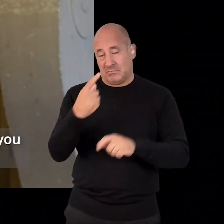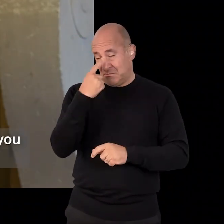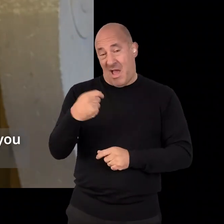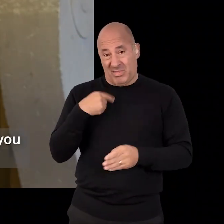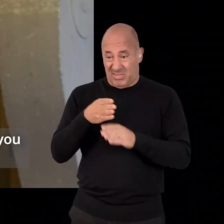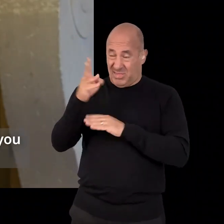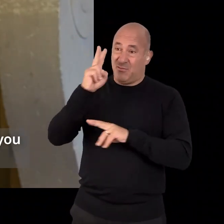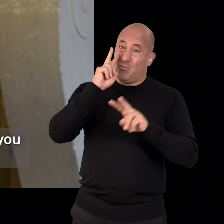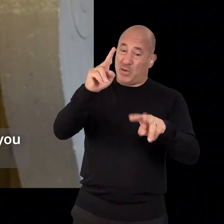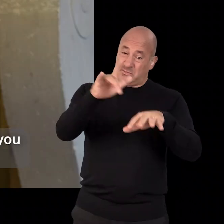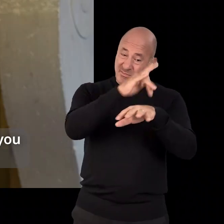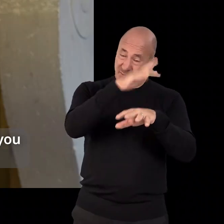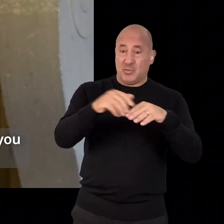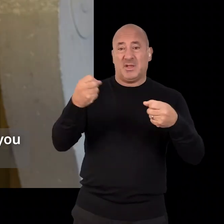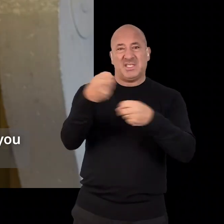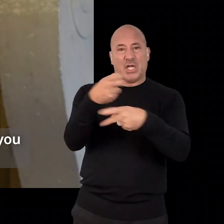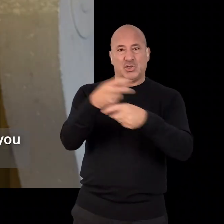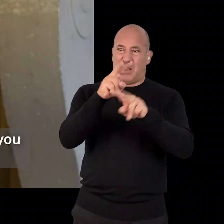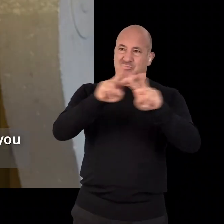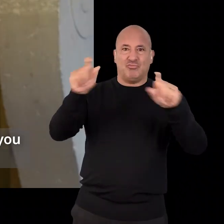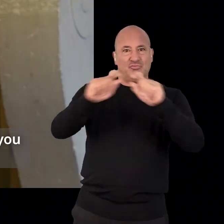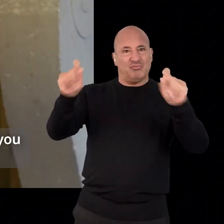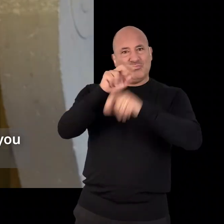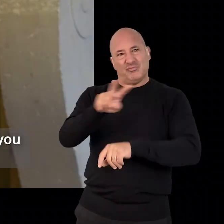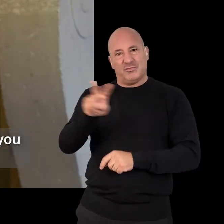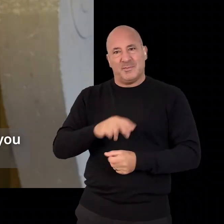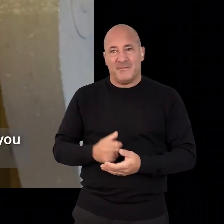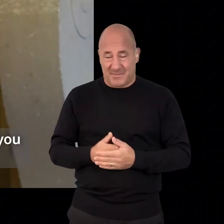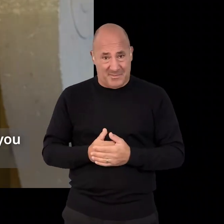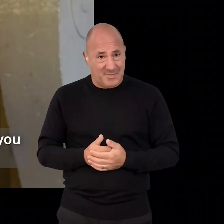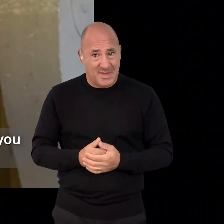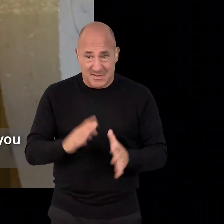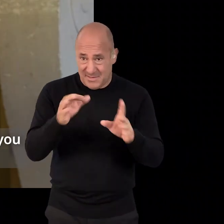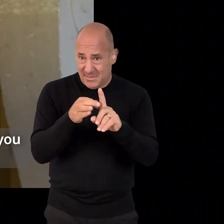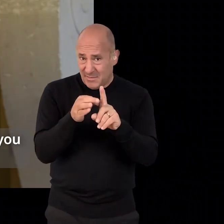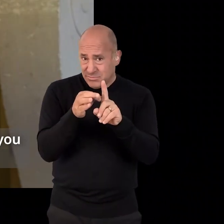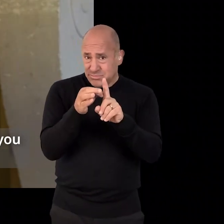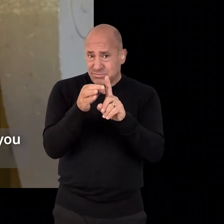that if you want to go and see a live caption show, you can.